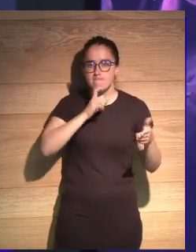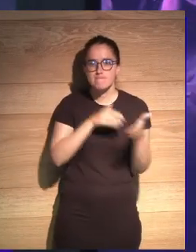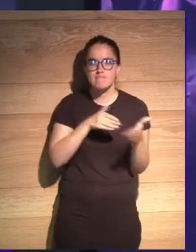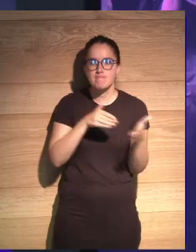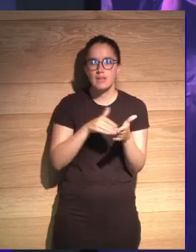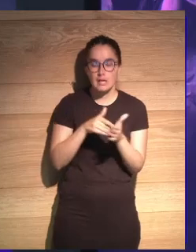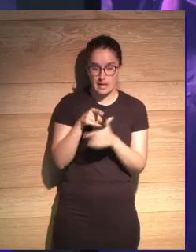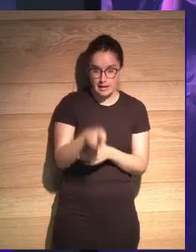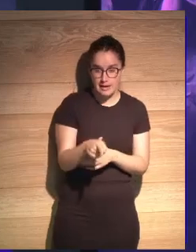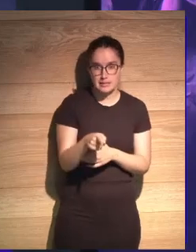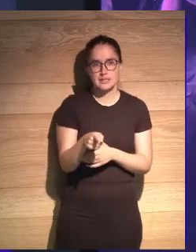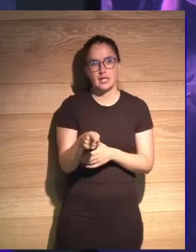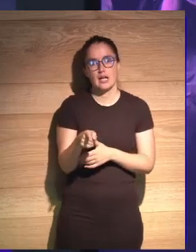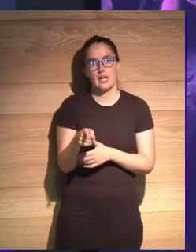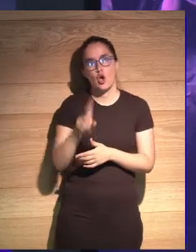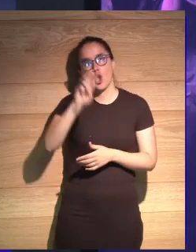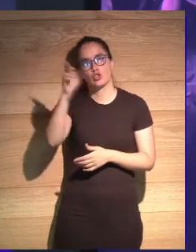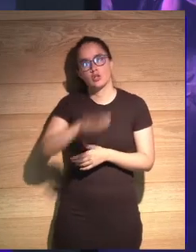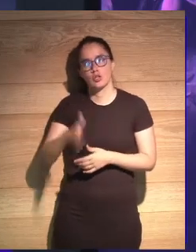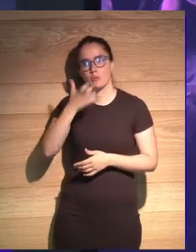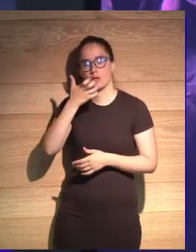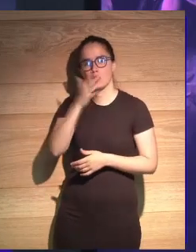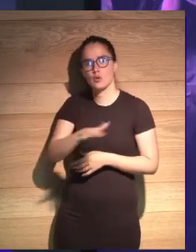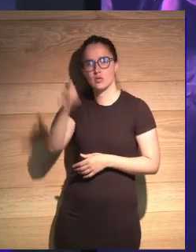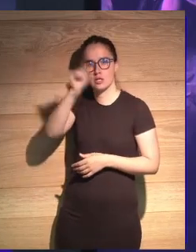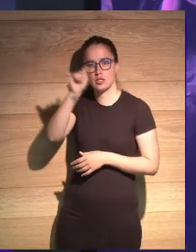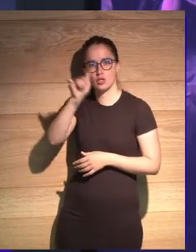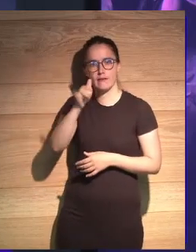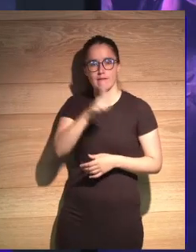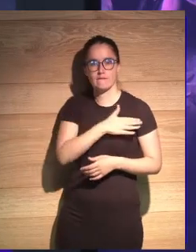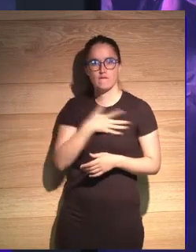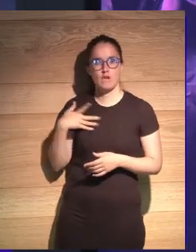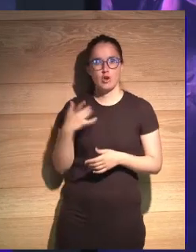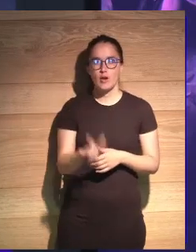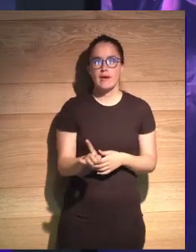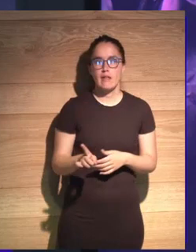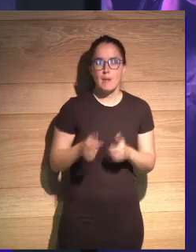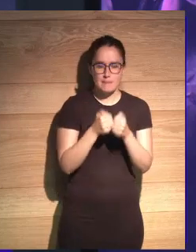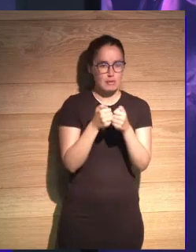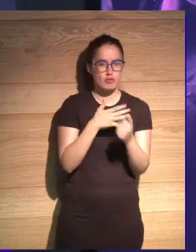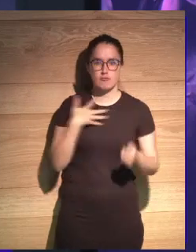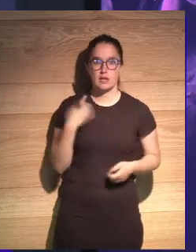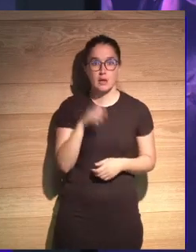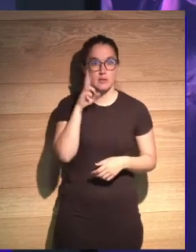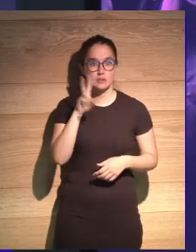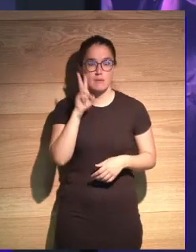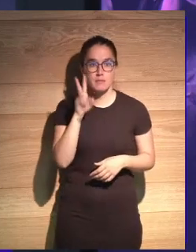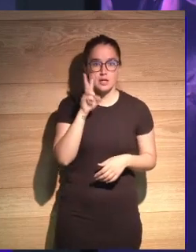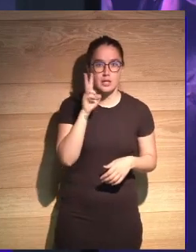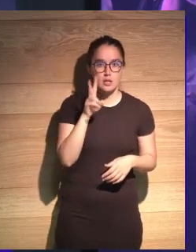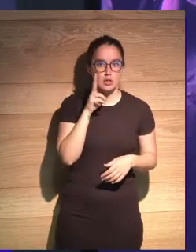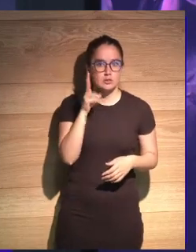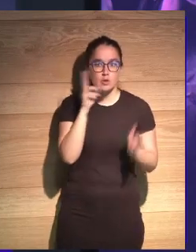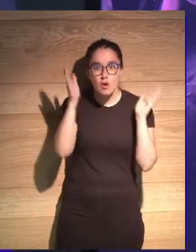but they don't know how to overcome this difficulty. But there was another child that didn't want